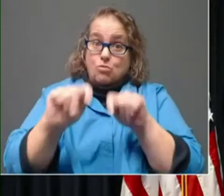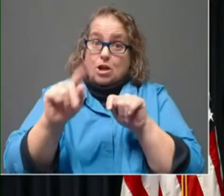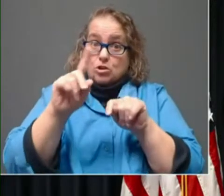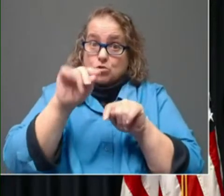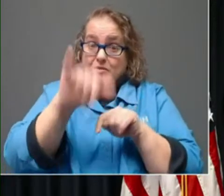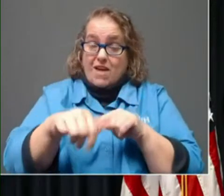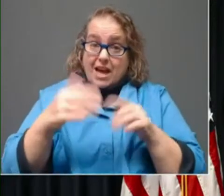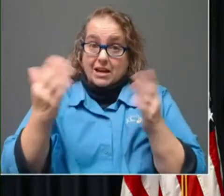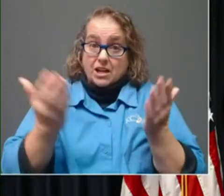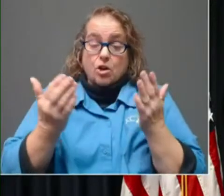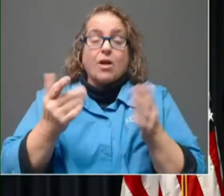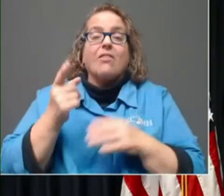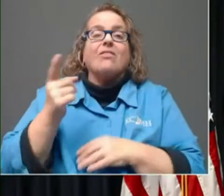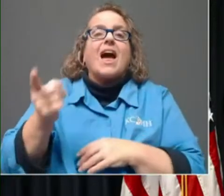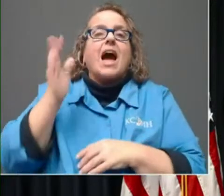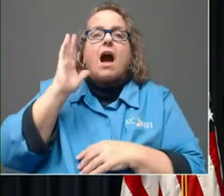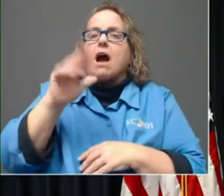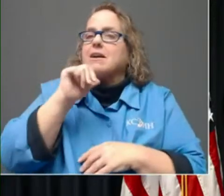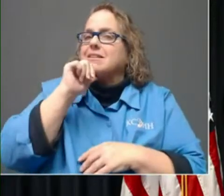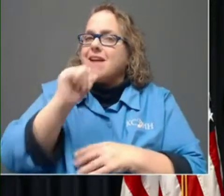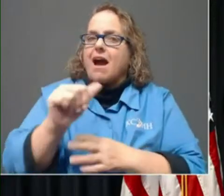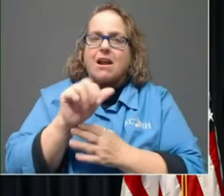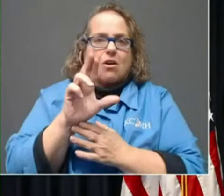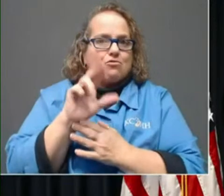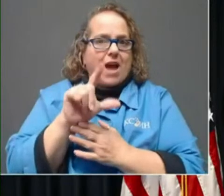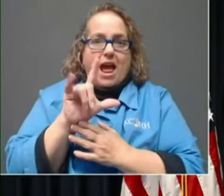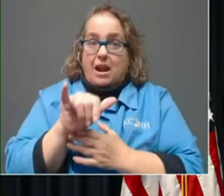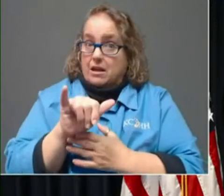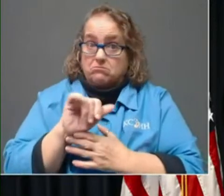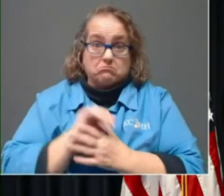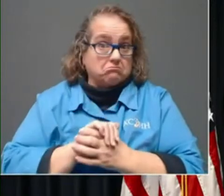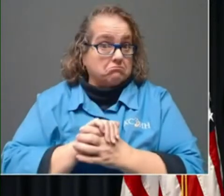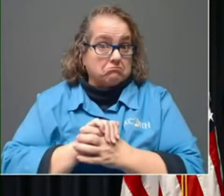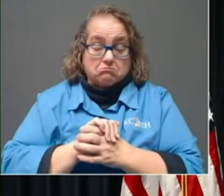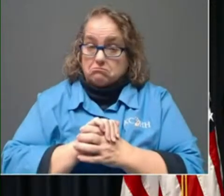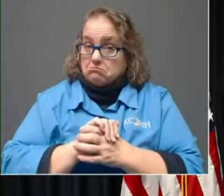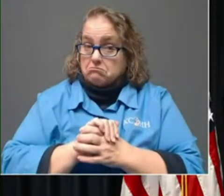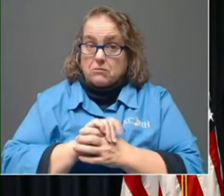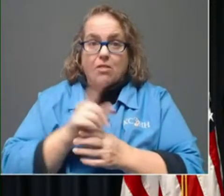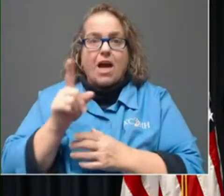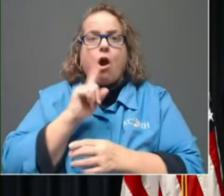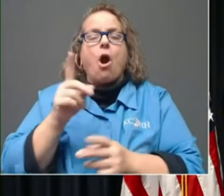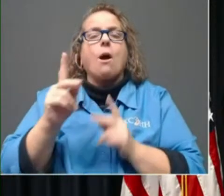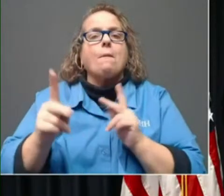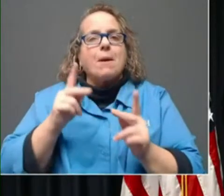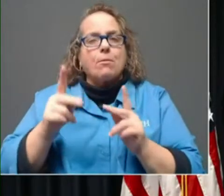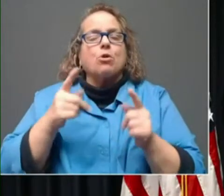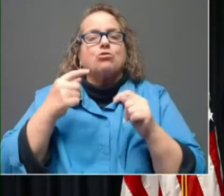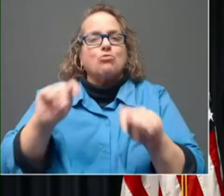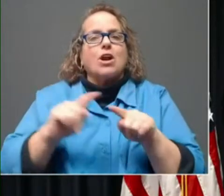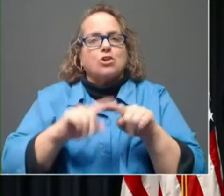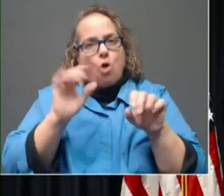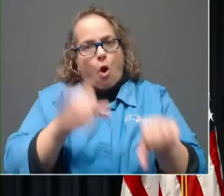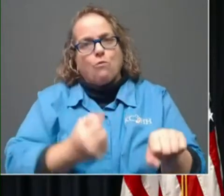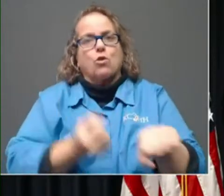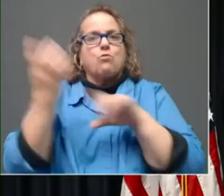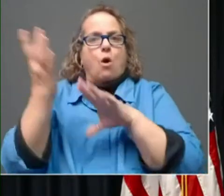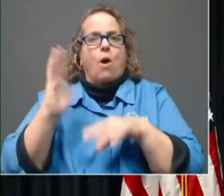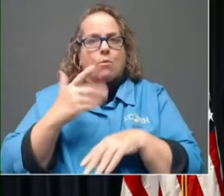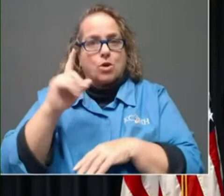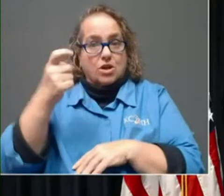they are not a rally, right? They are people who are bent on overthrowing our government.